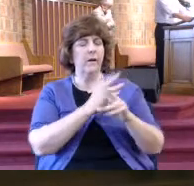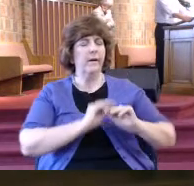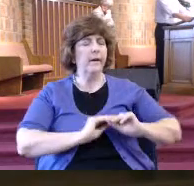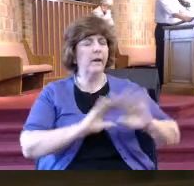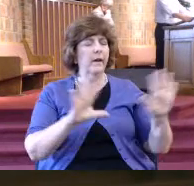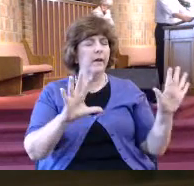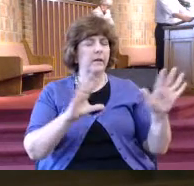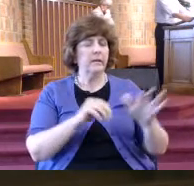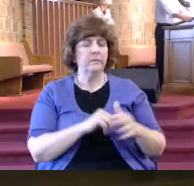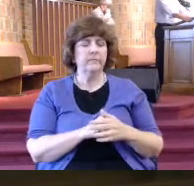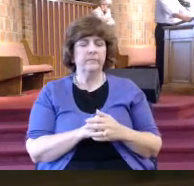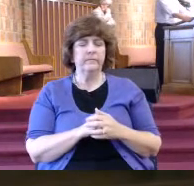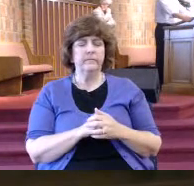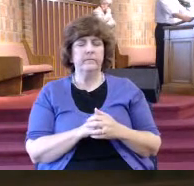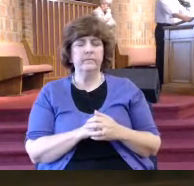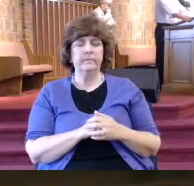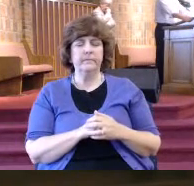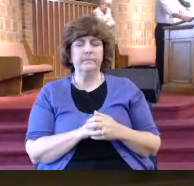We ask that